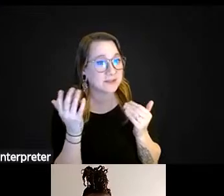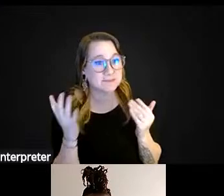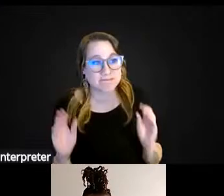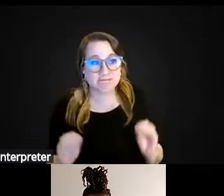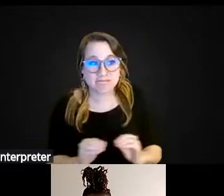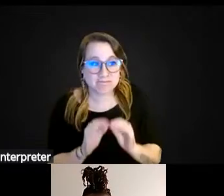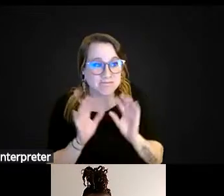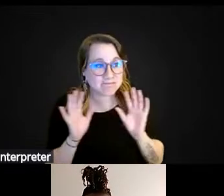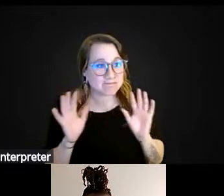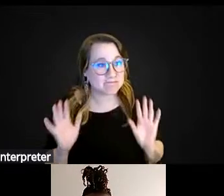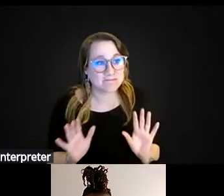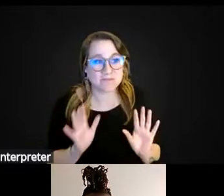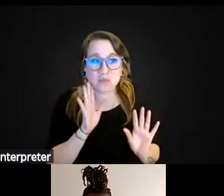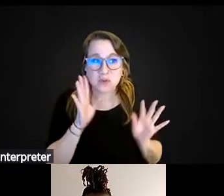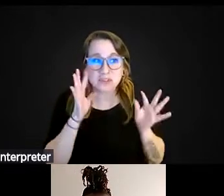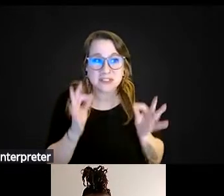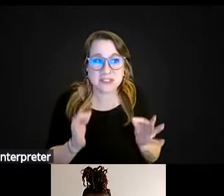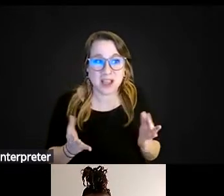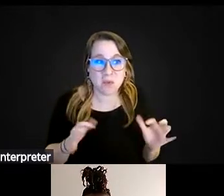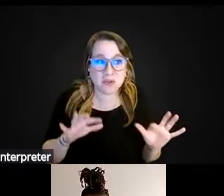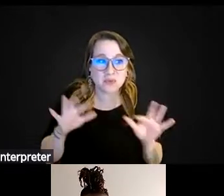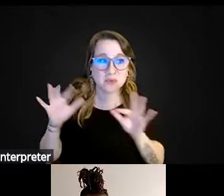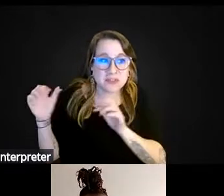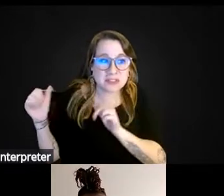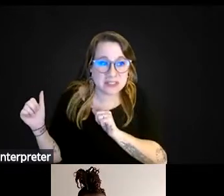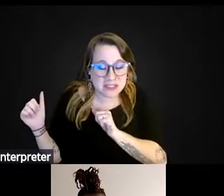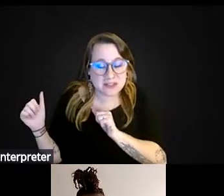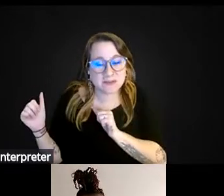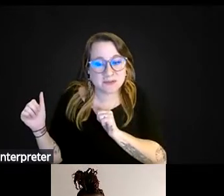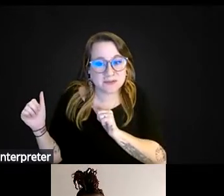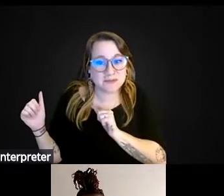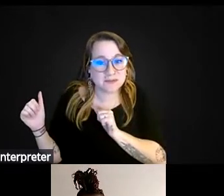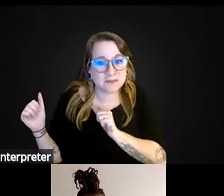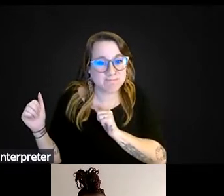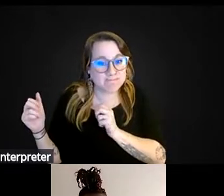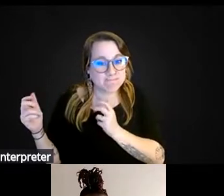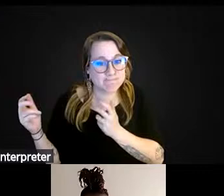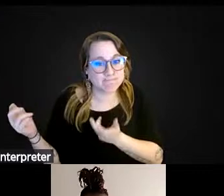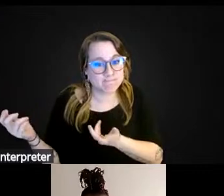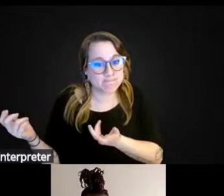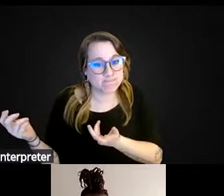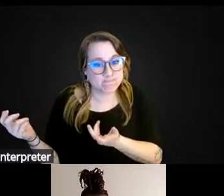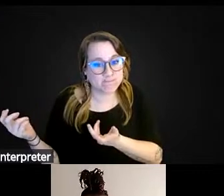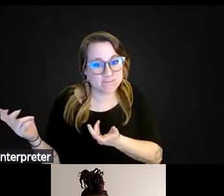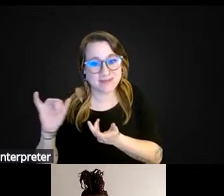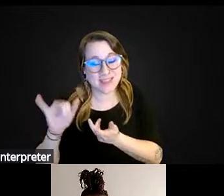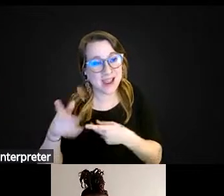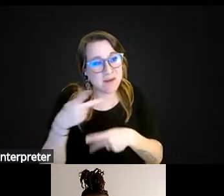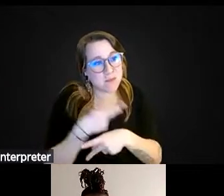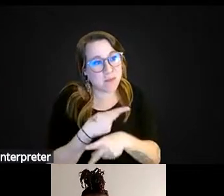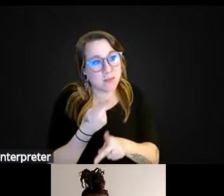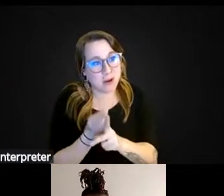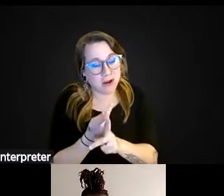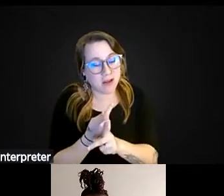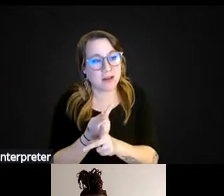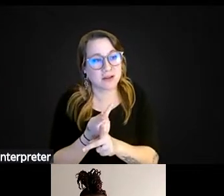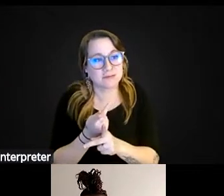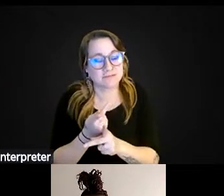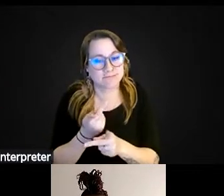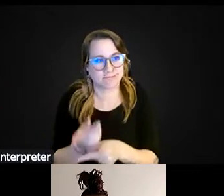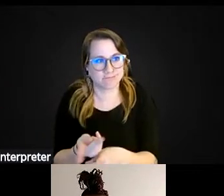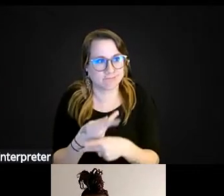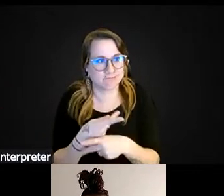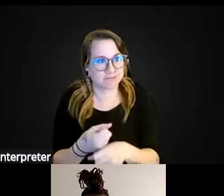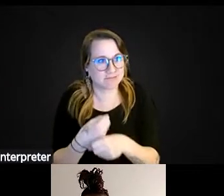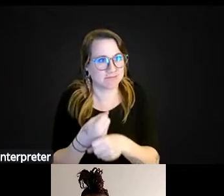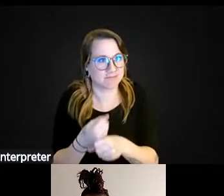just decide they want to leave and go because the product that they're producing is